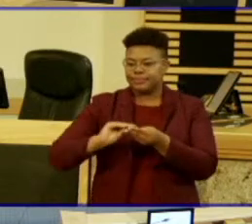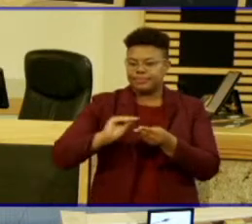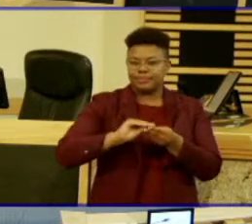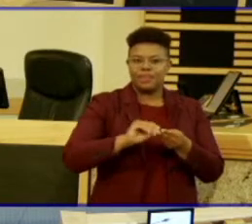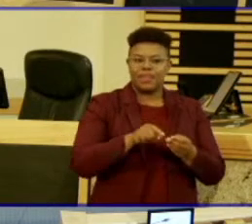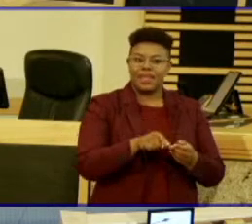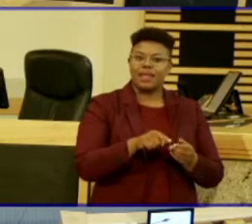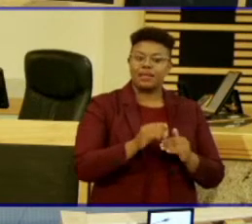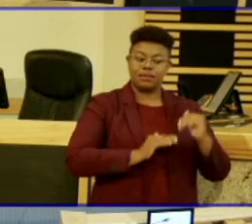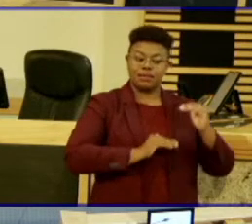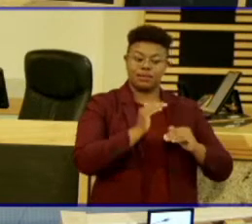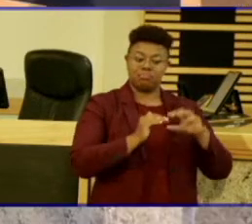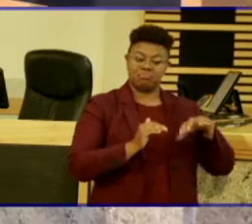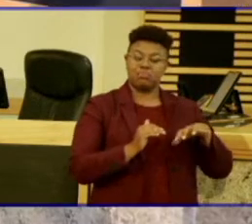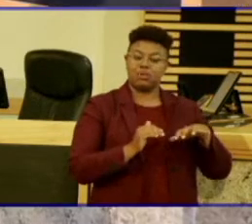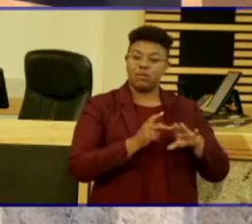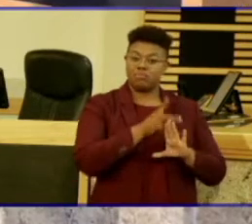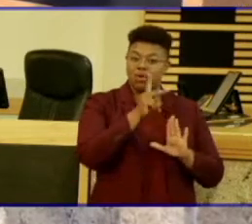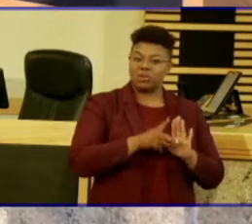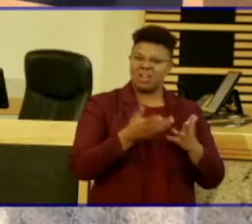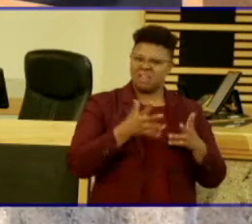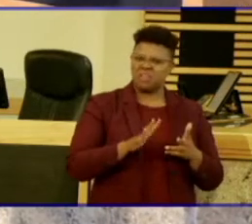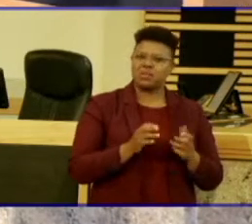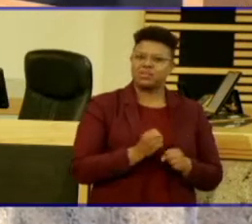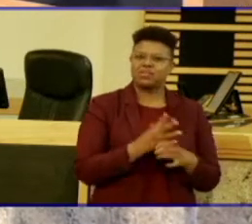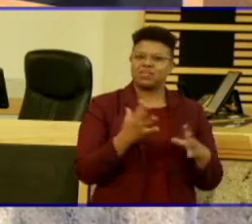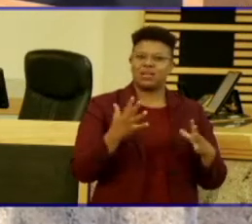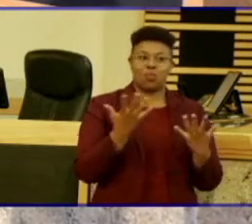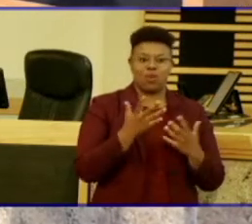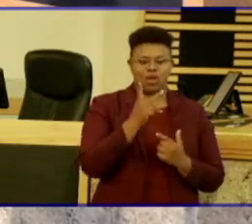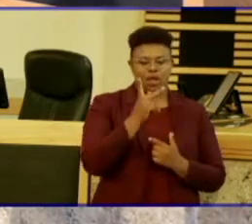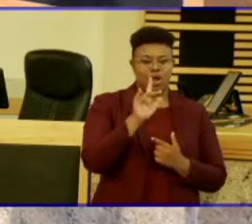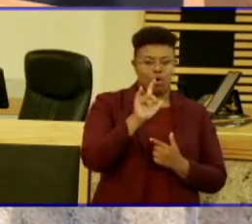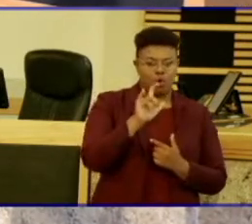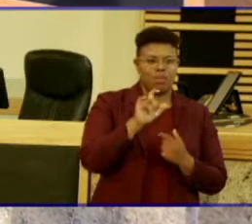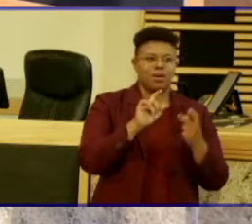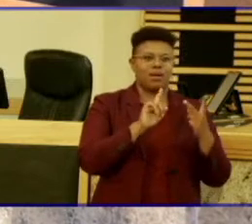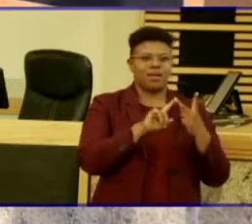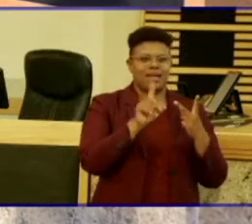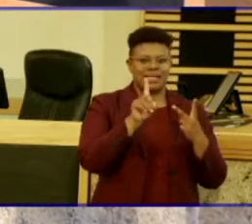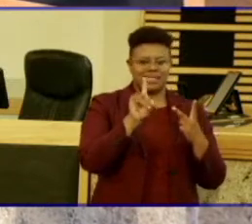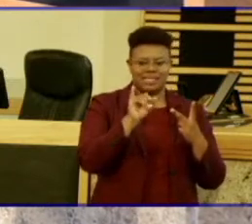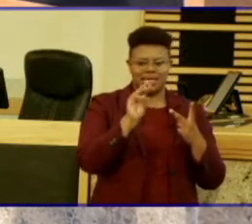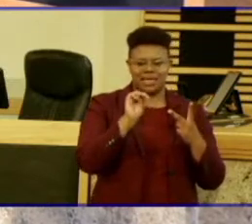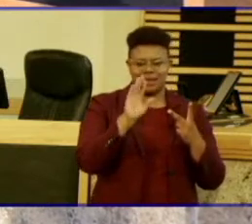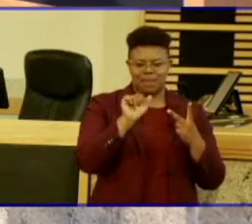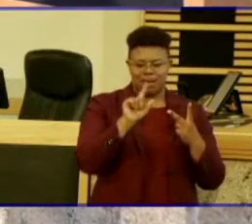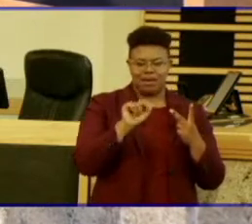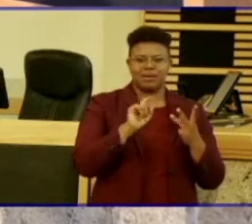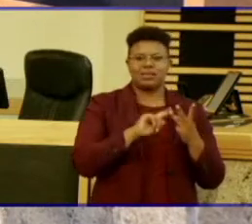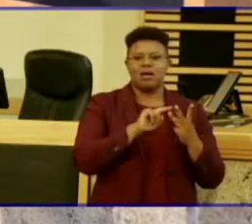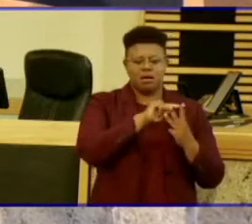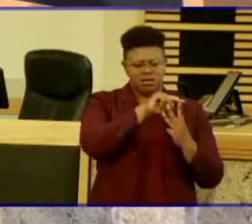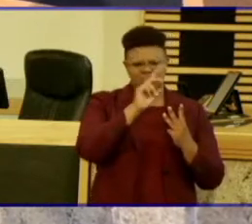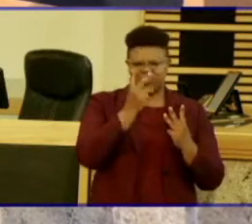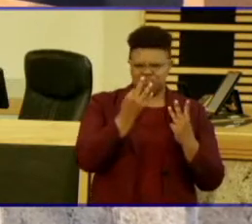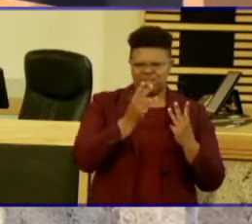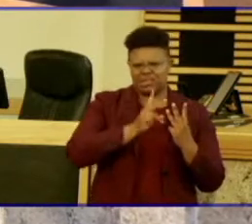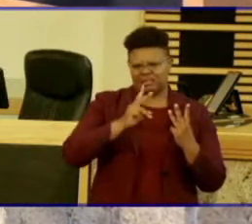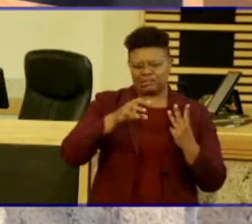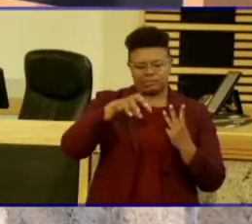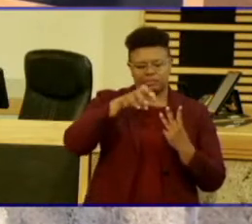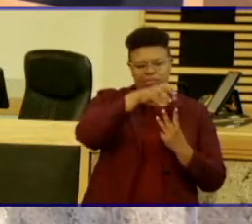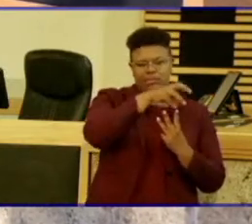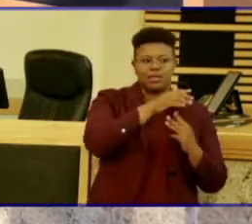Infrastructure projects have commenced in Komani, Dimbaza, and Vulindlela industrial parks. Madam Speaker, the agriculture sector was one of